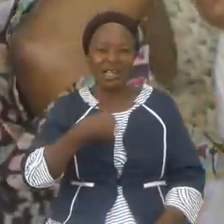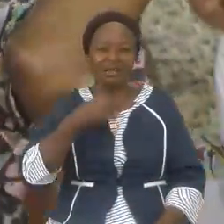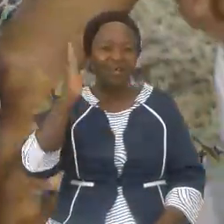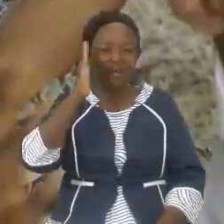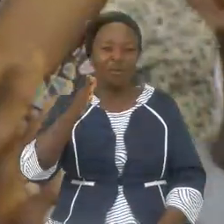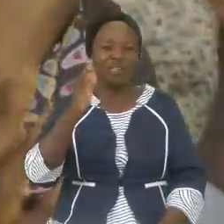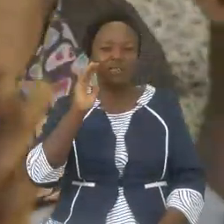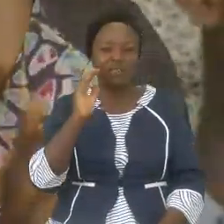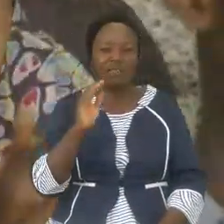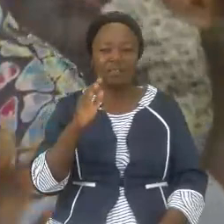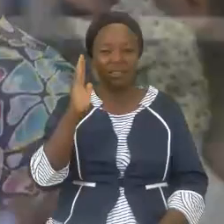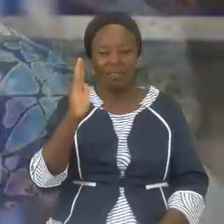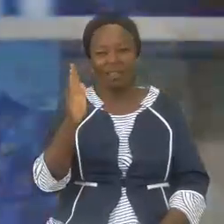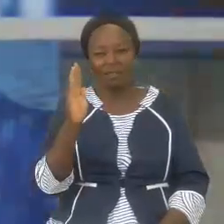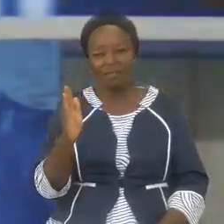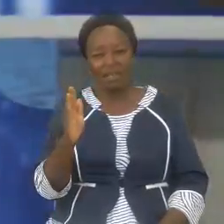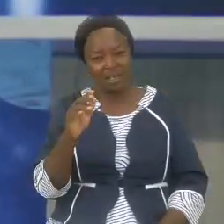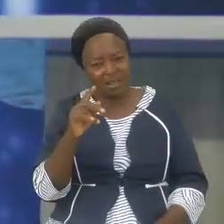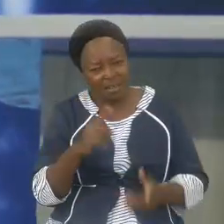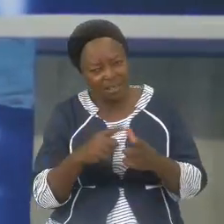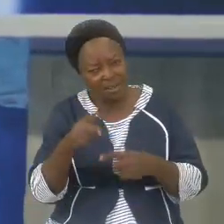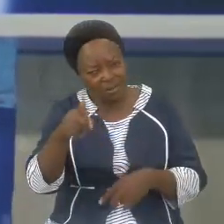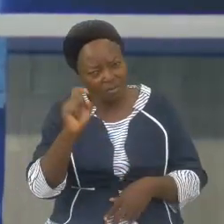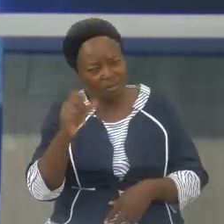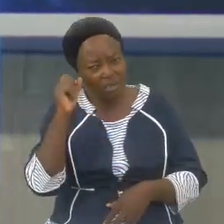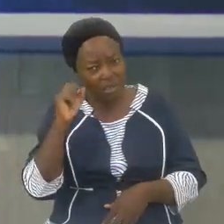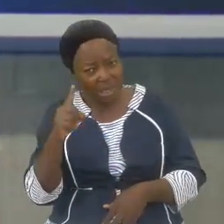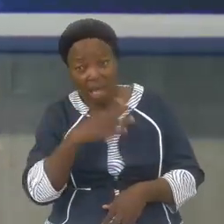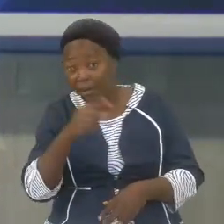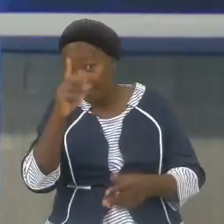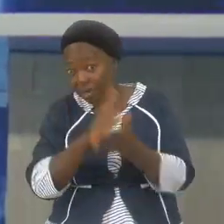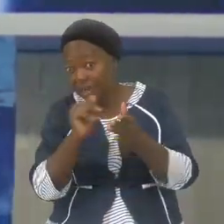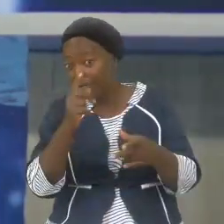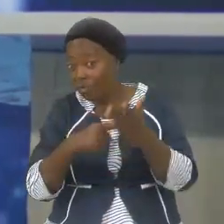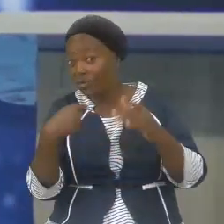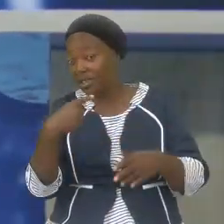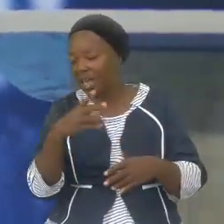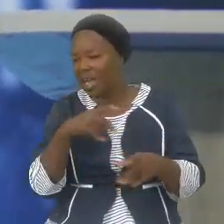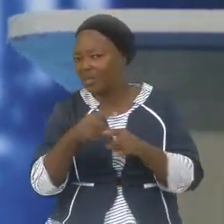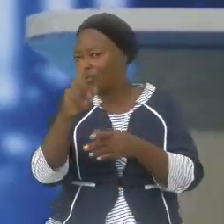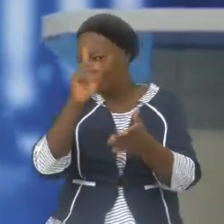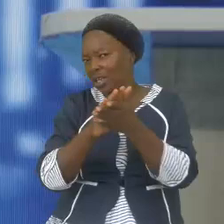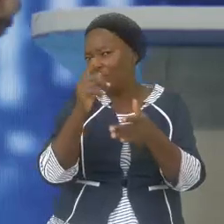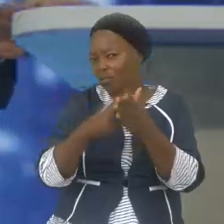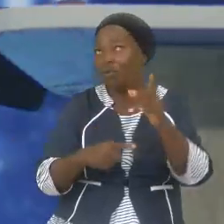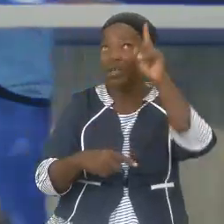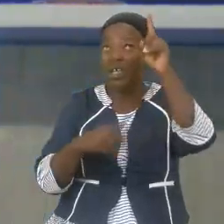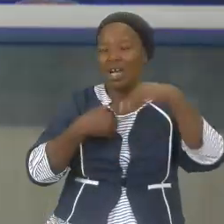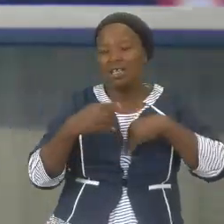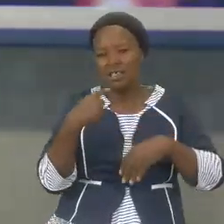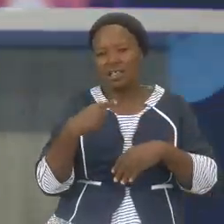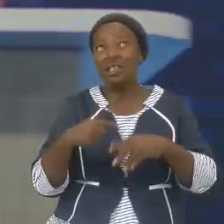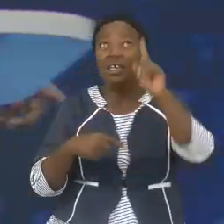Now, you must understand and believe what you say as you believe what he has said. He has